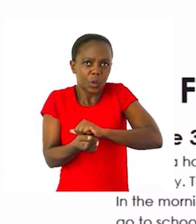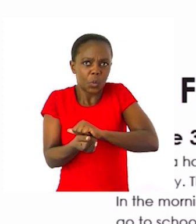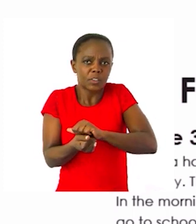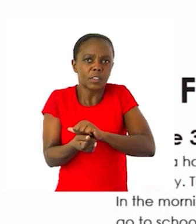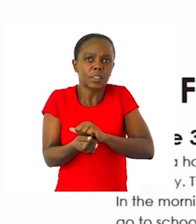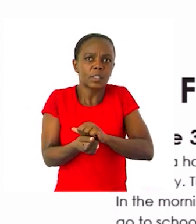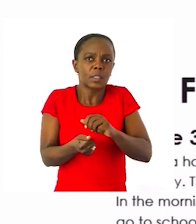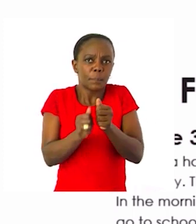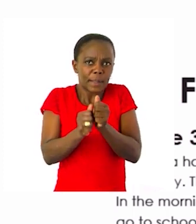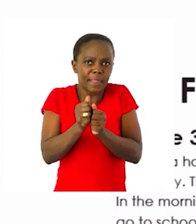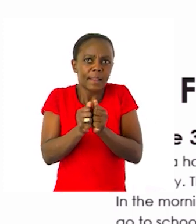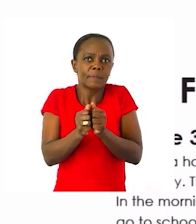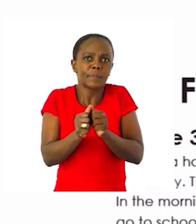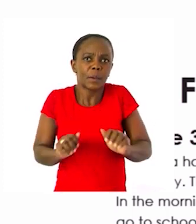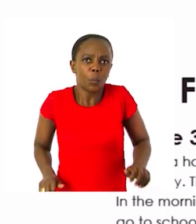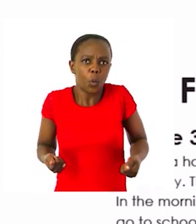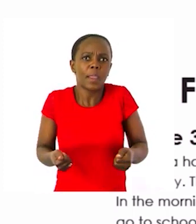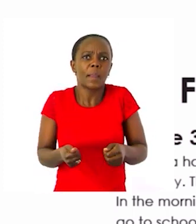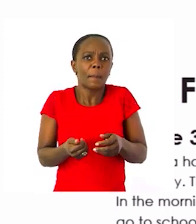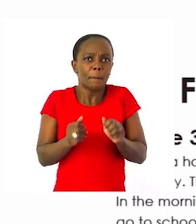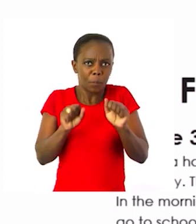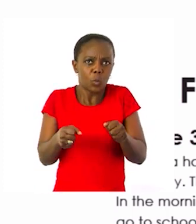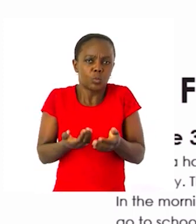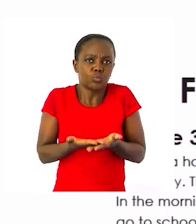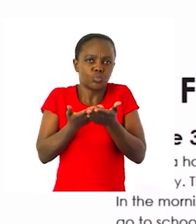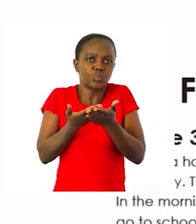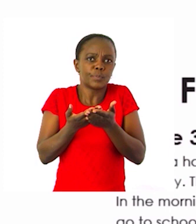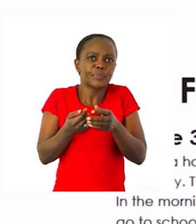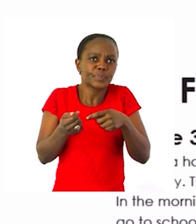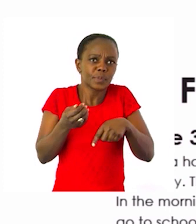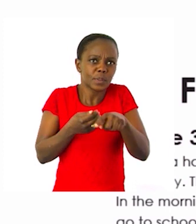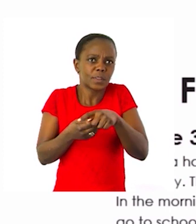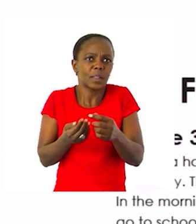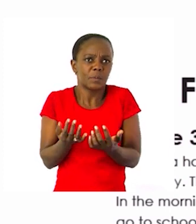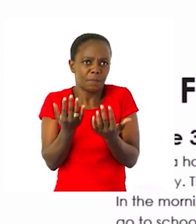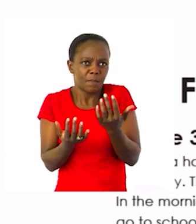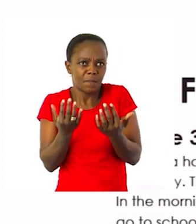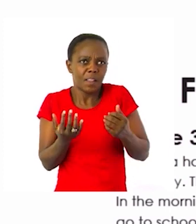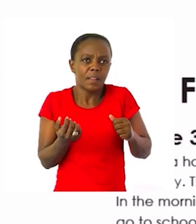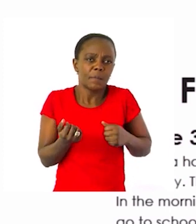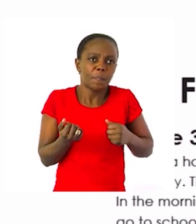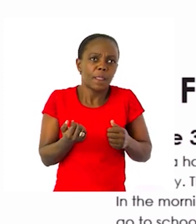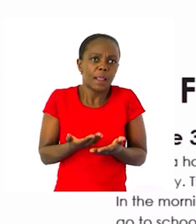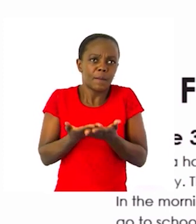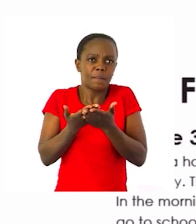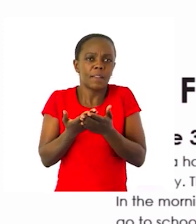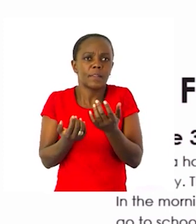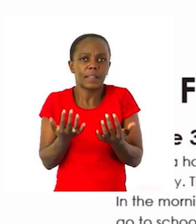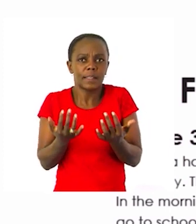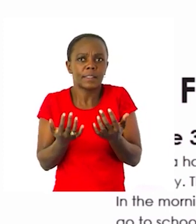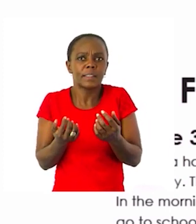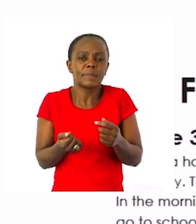the washing. Tom says a boy must work outside. He likes to help father in the garden, but I